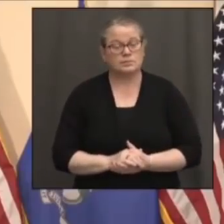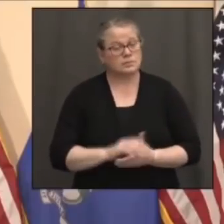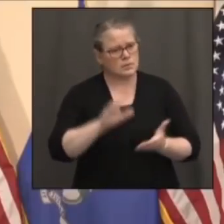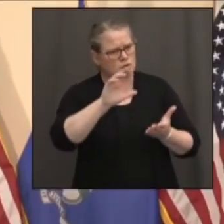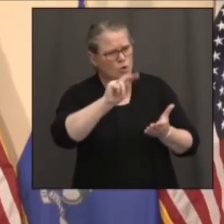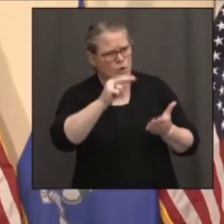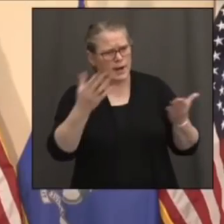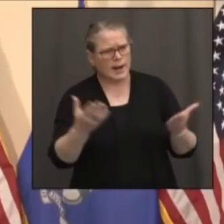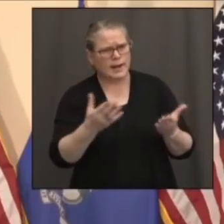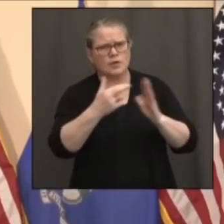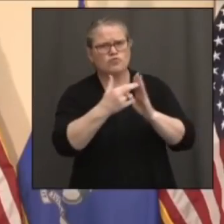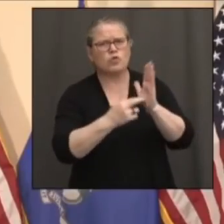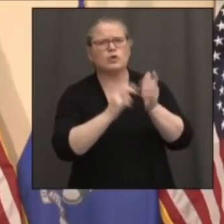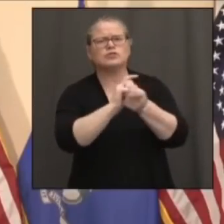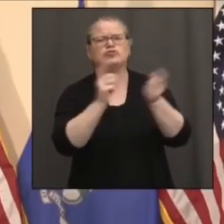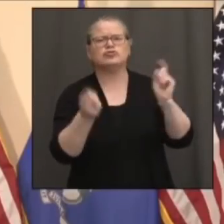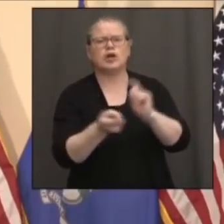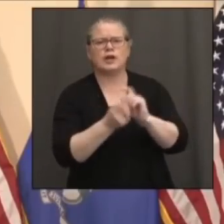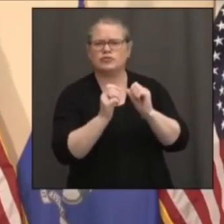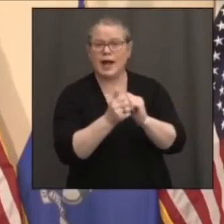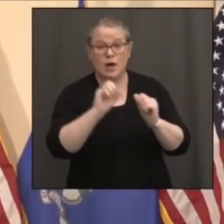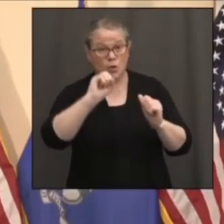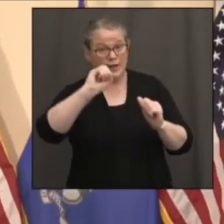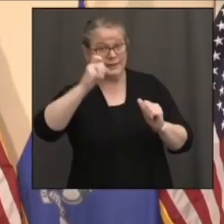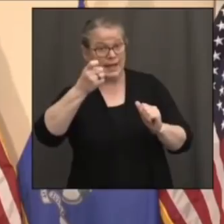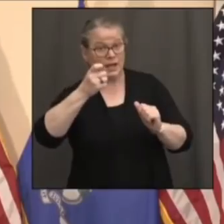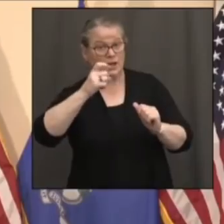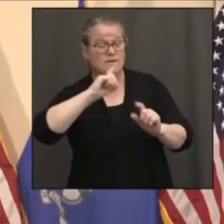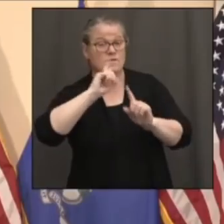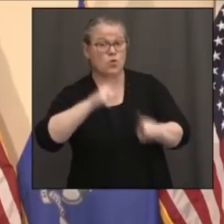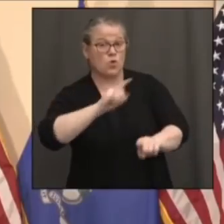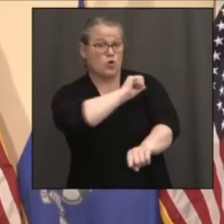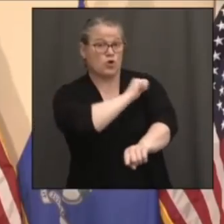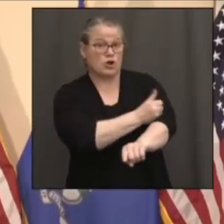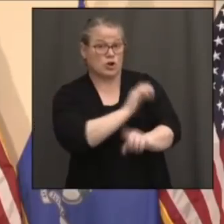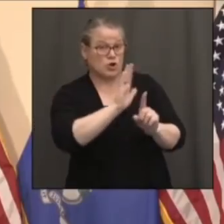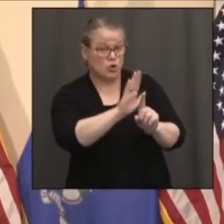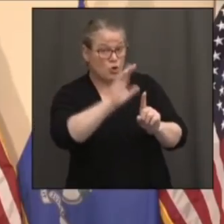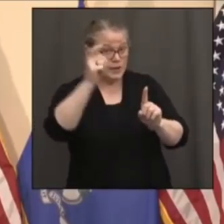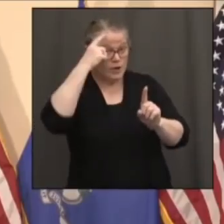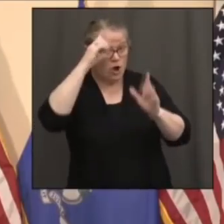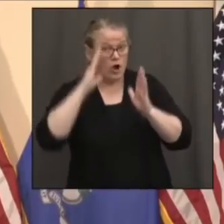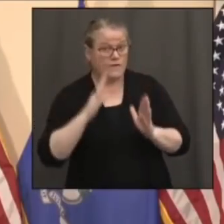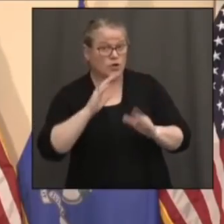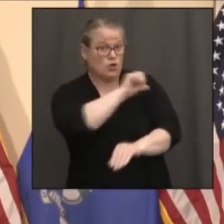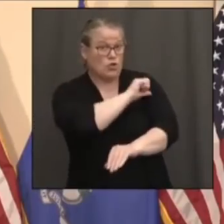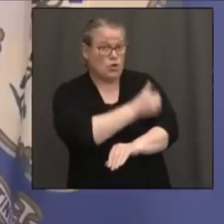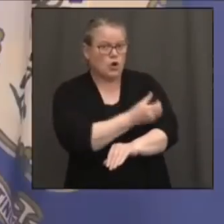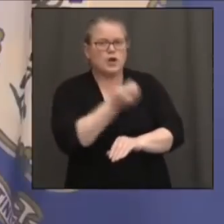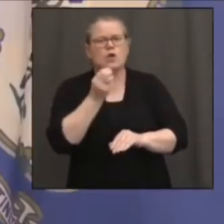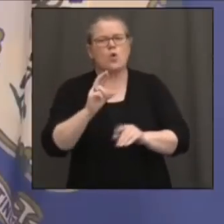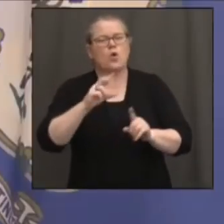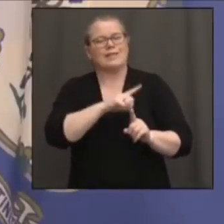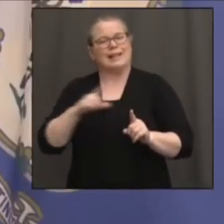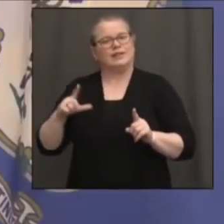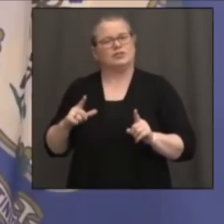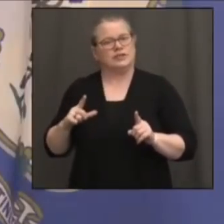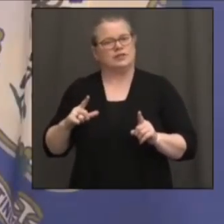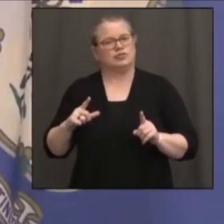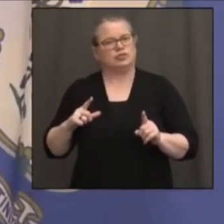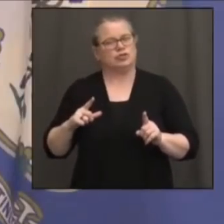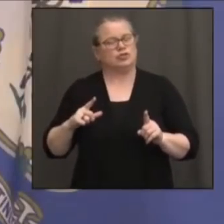to vote themselves to give you the power? Well, I'll probably do an executive order.